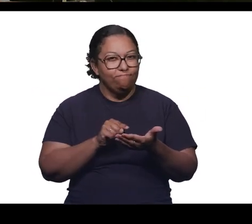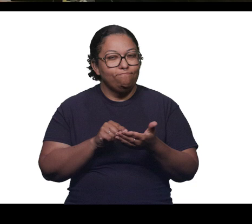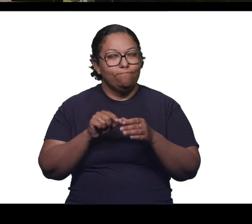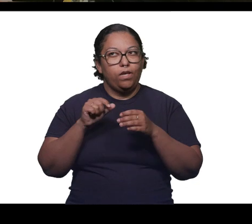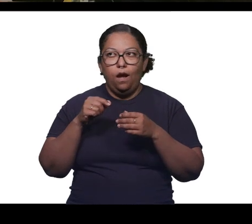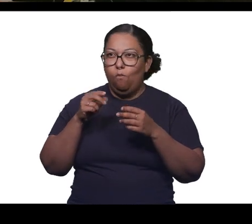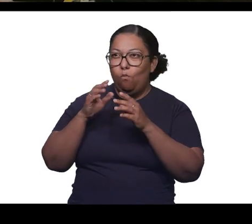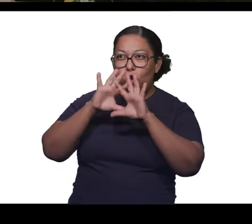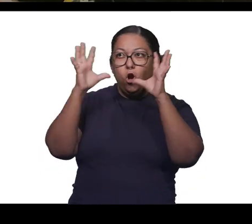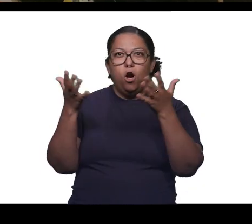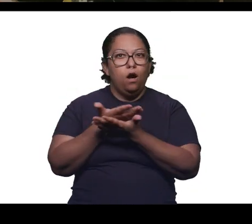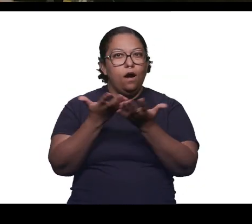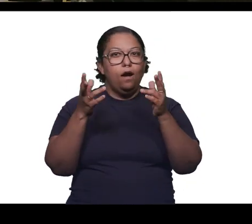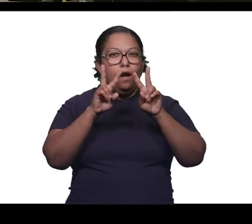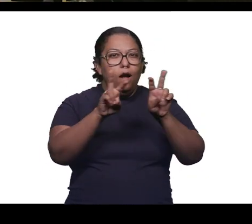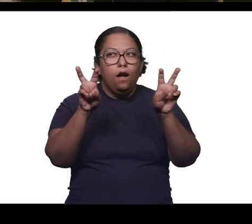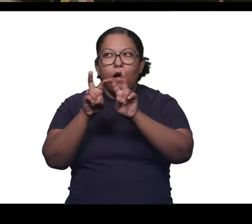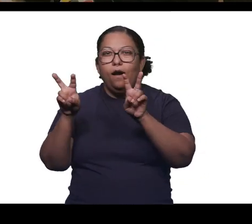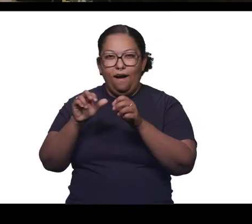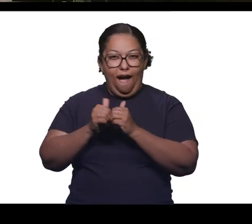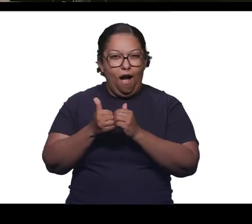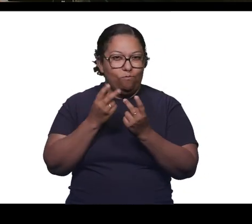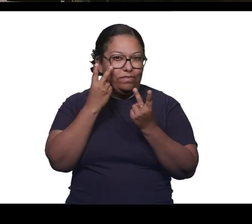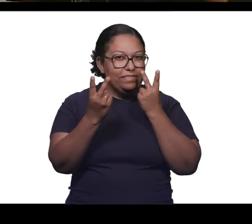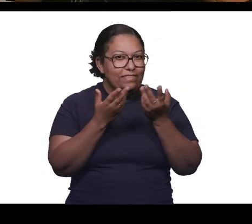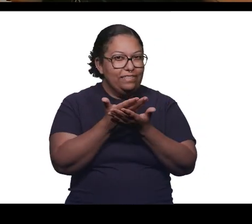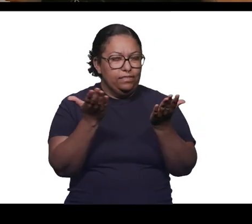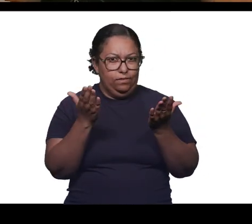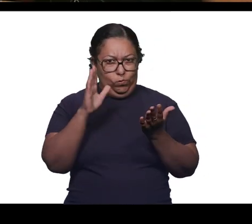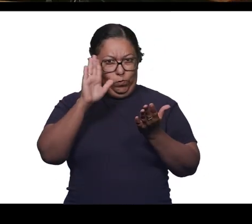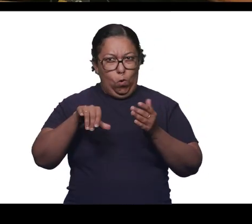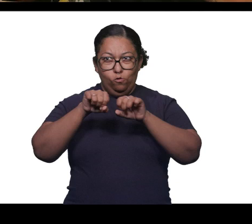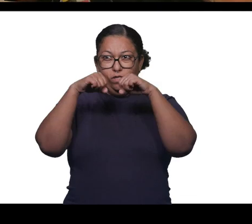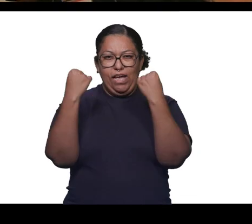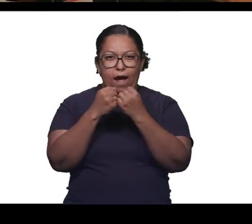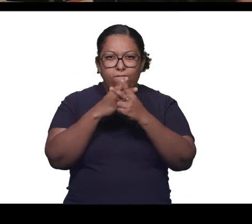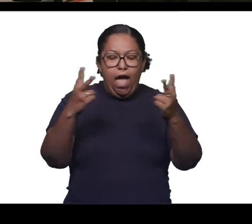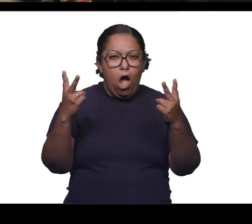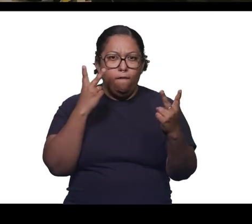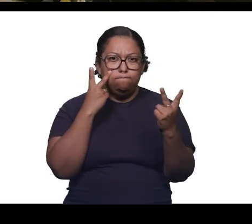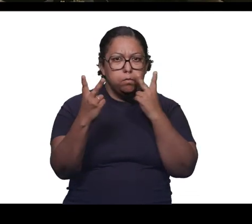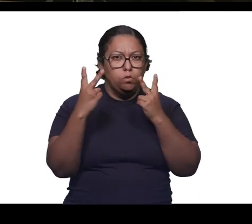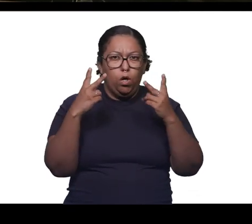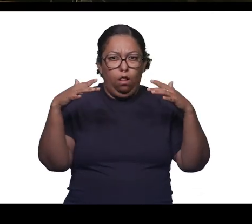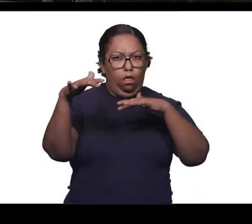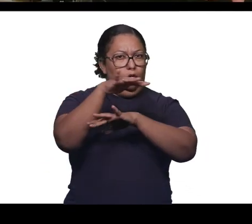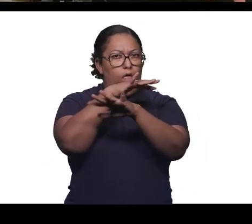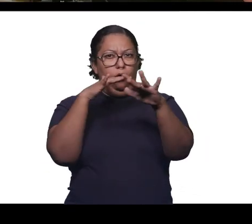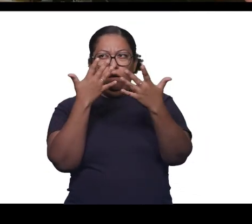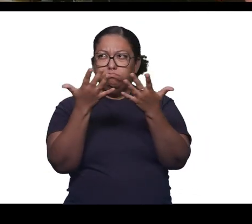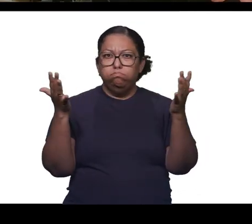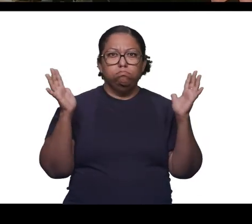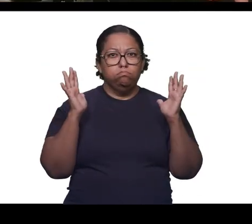on what we see. And we all know we are in a very visually saturated society. We can, go on our phone and